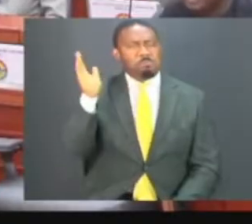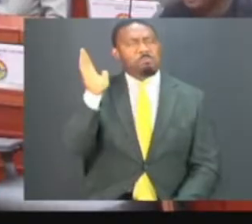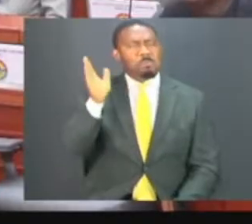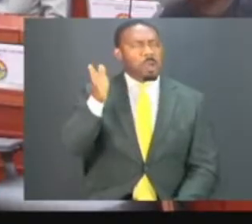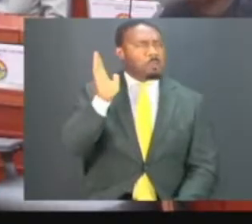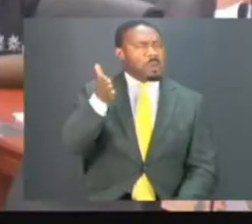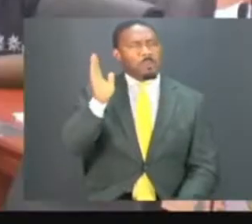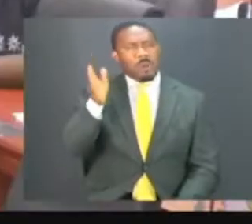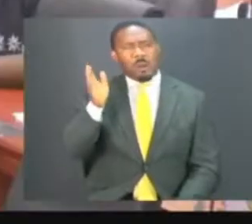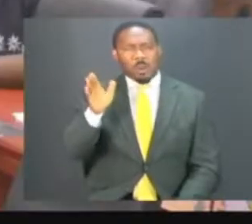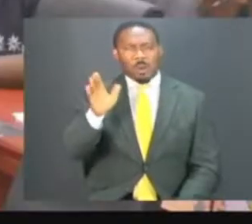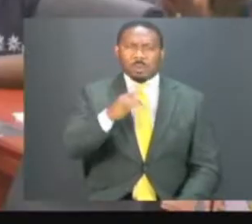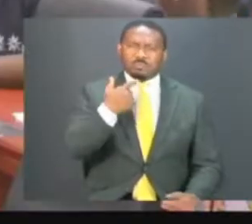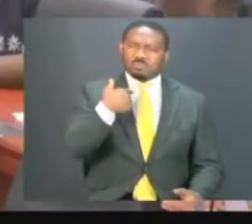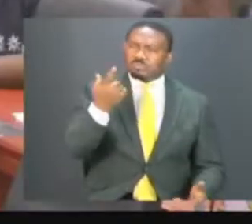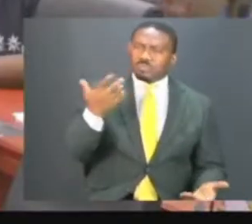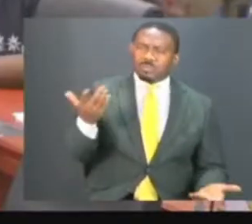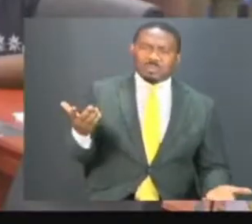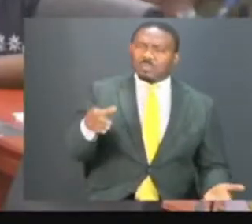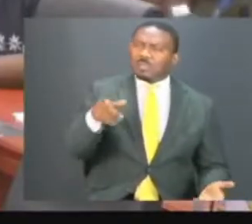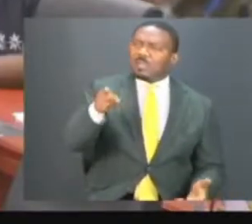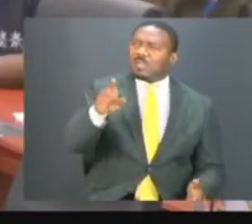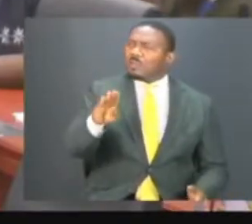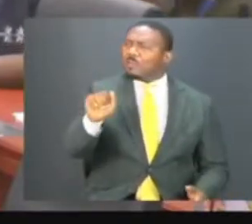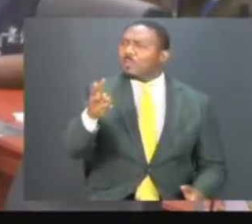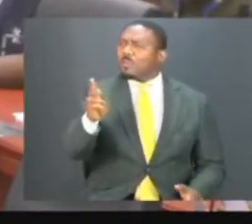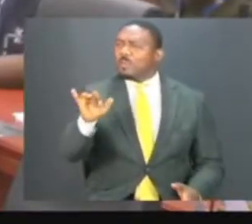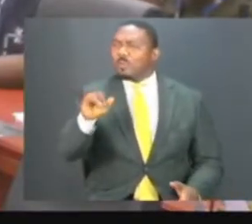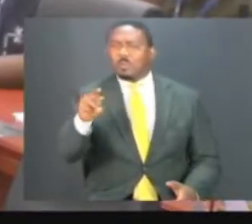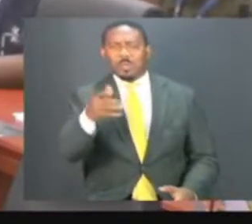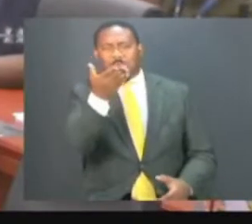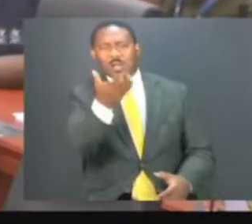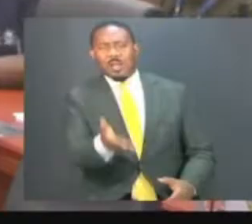to Baumia that he is ready to take over.